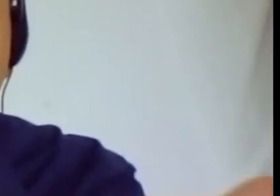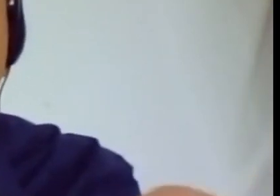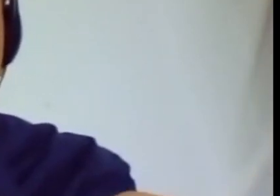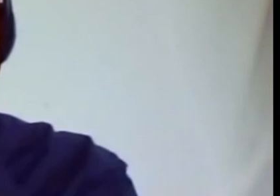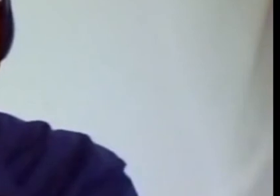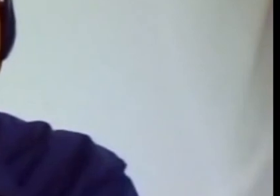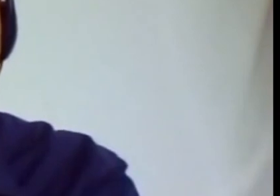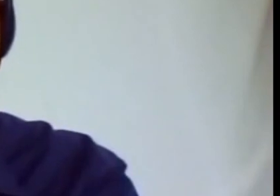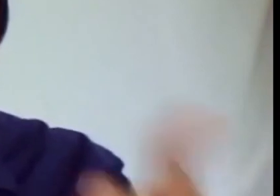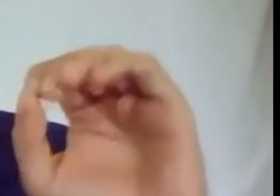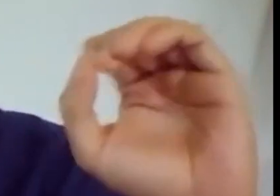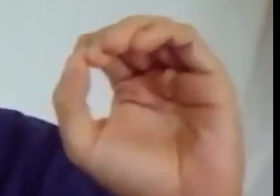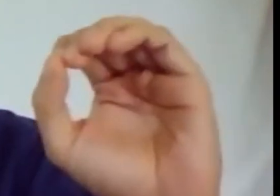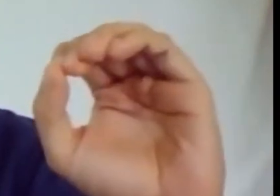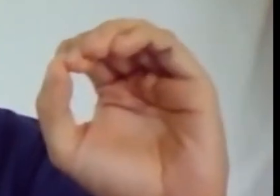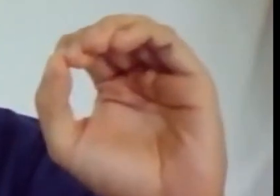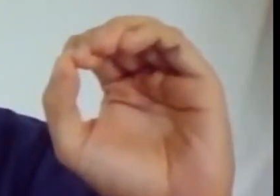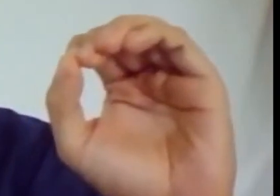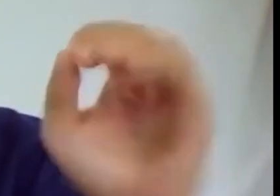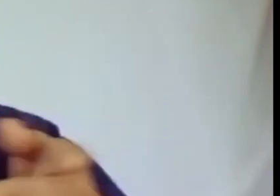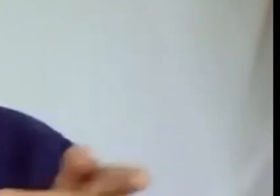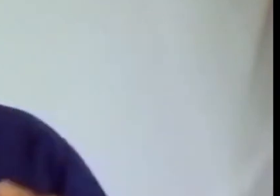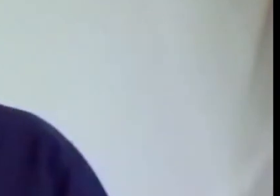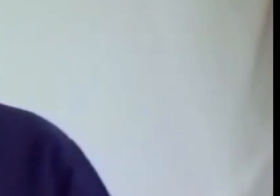Is it an object or is it a location?